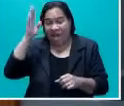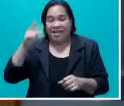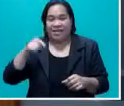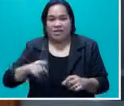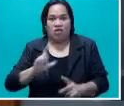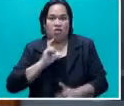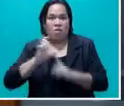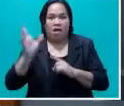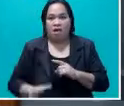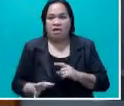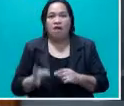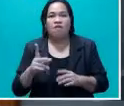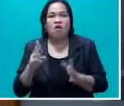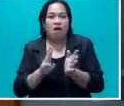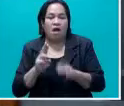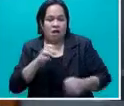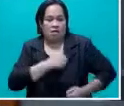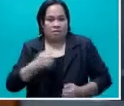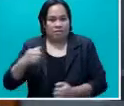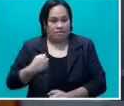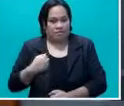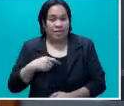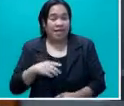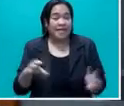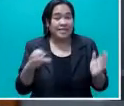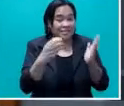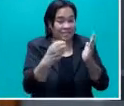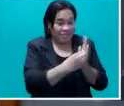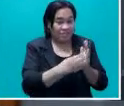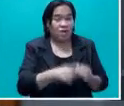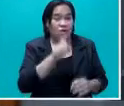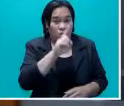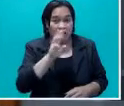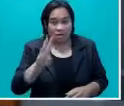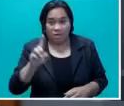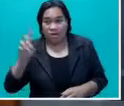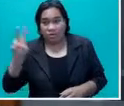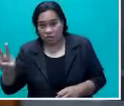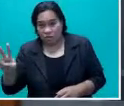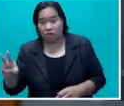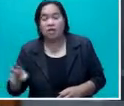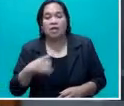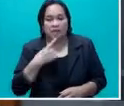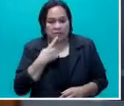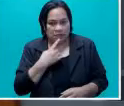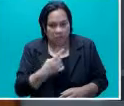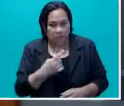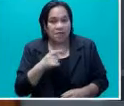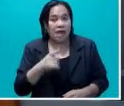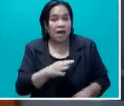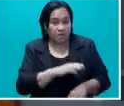Military Forces. And secondly, Section 1312 of the 2013 Constitution mandates the Fiji